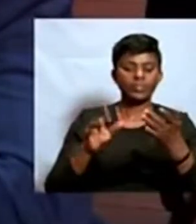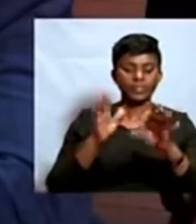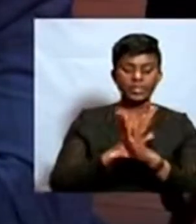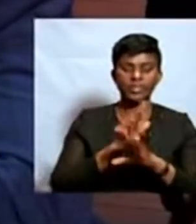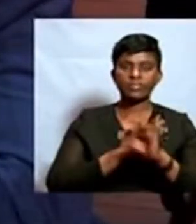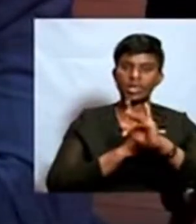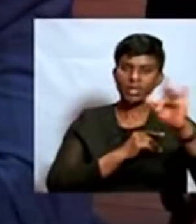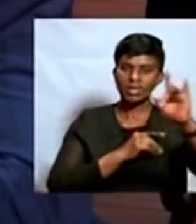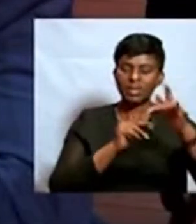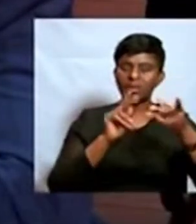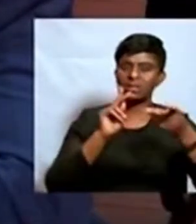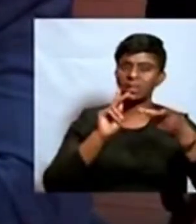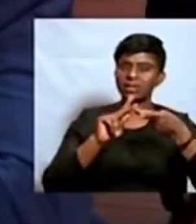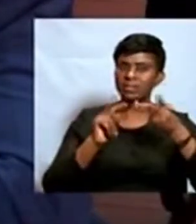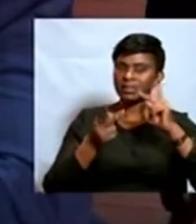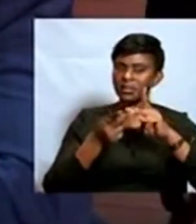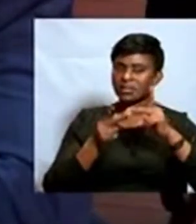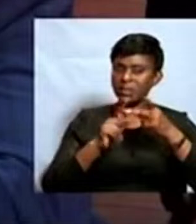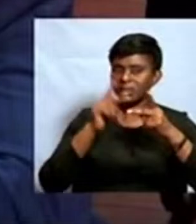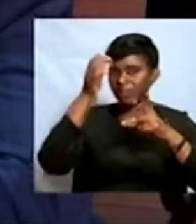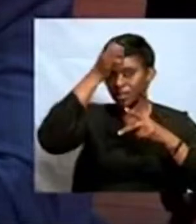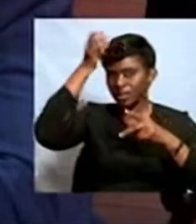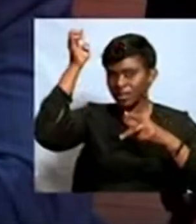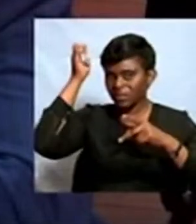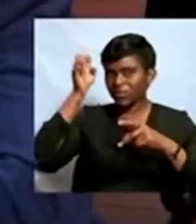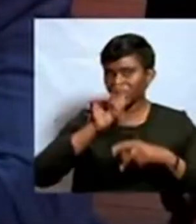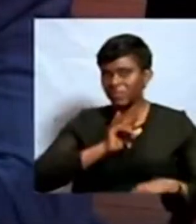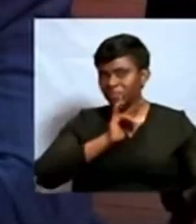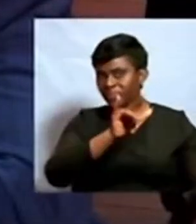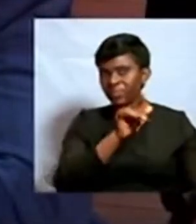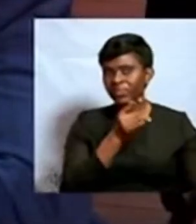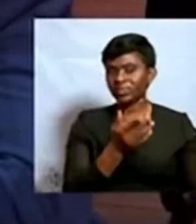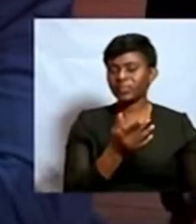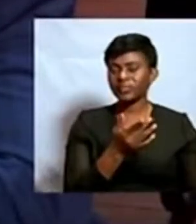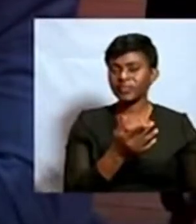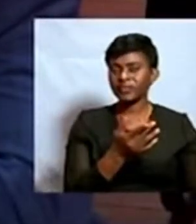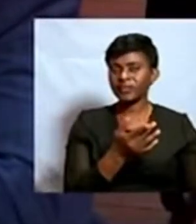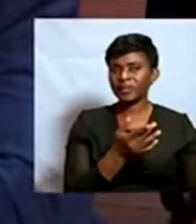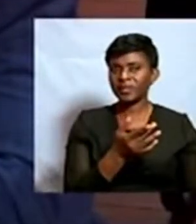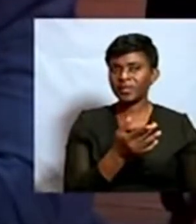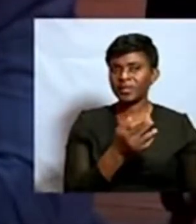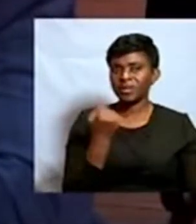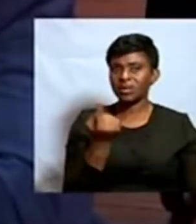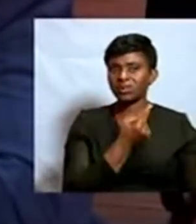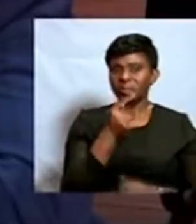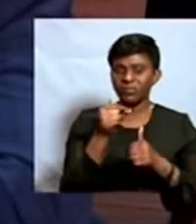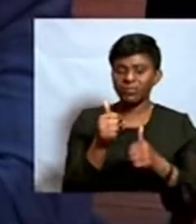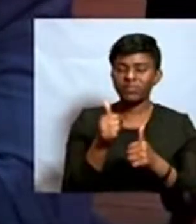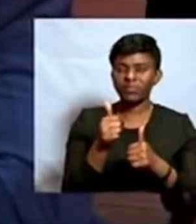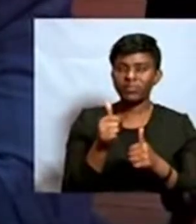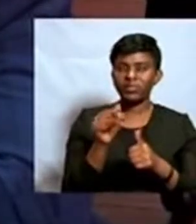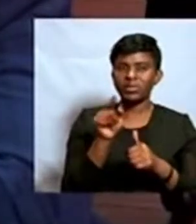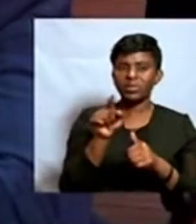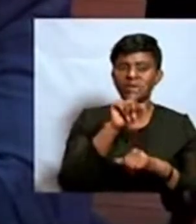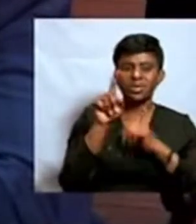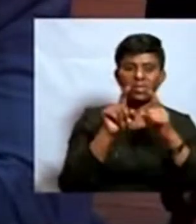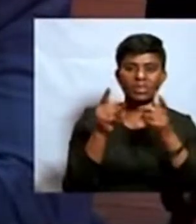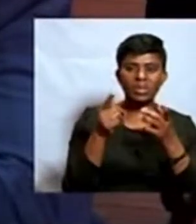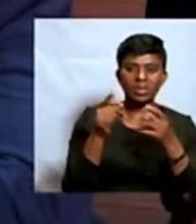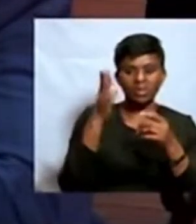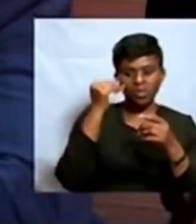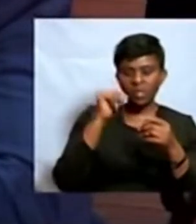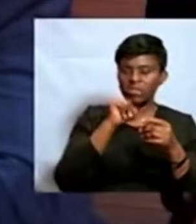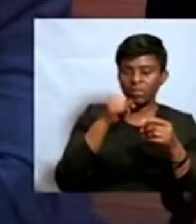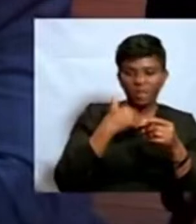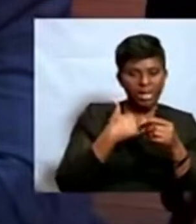is still in partnership with Ethiopian Airline. So I was just to follow up on her question as well. Why can't we have